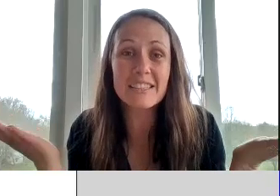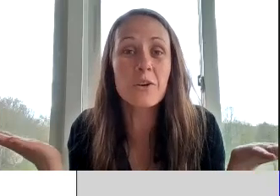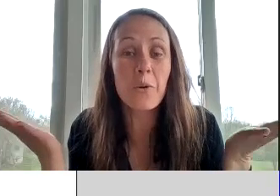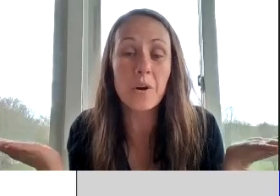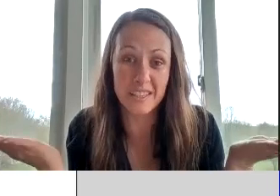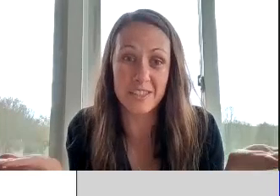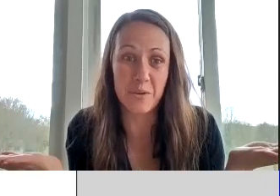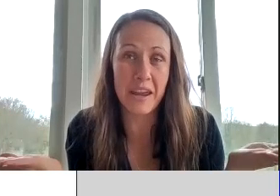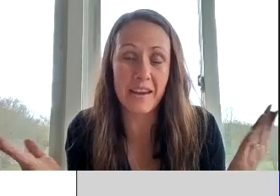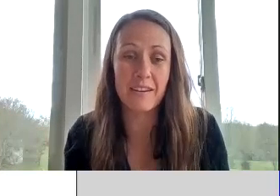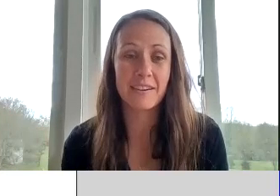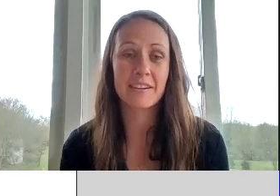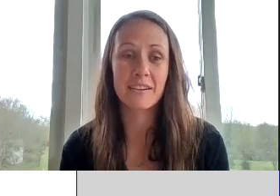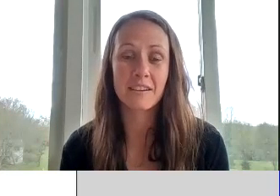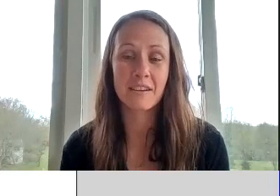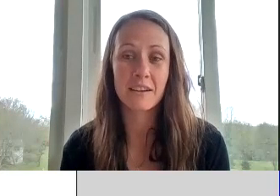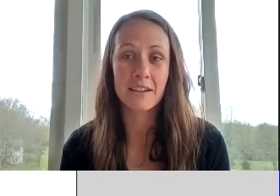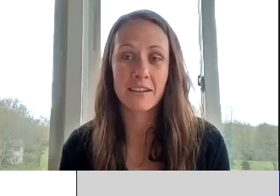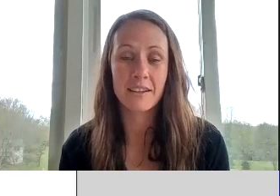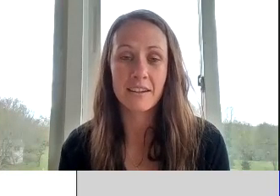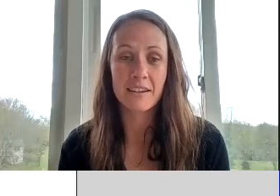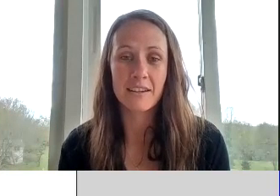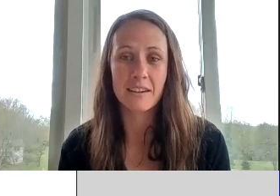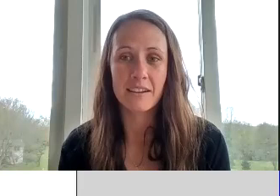What is the horse doing?